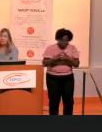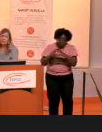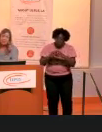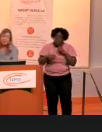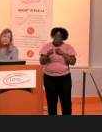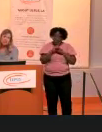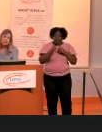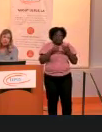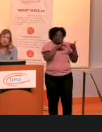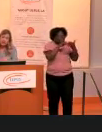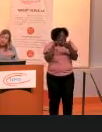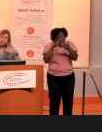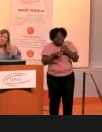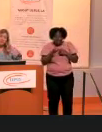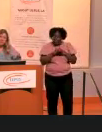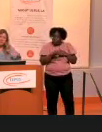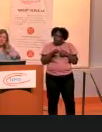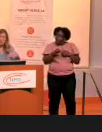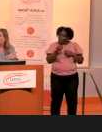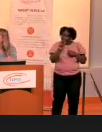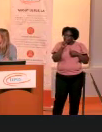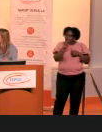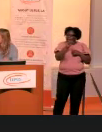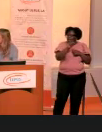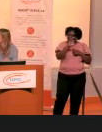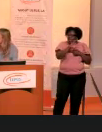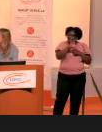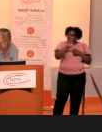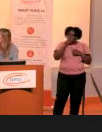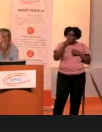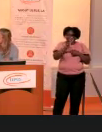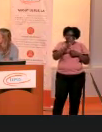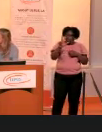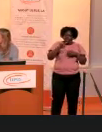at anti-CD38, which is on a different type of white blood cell.